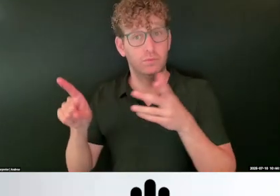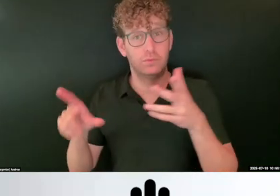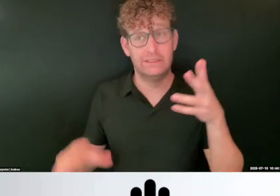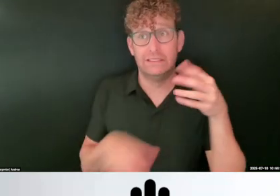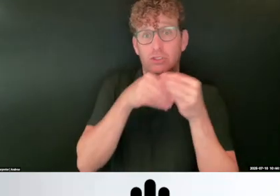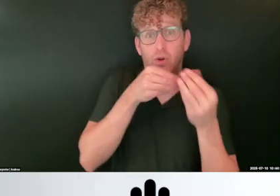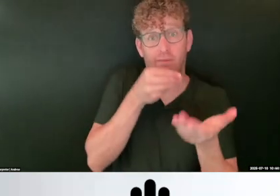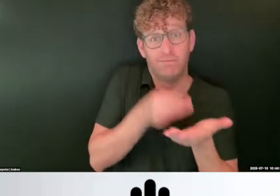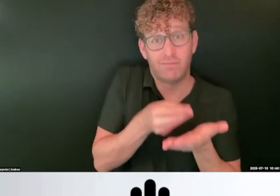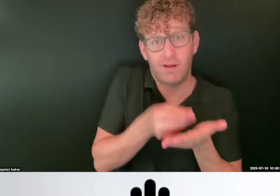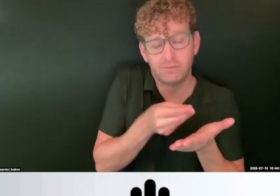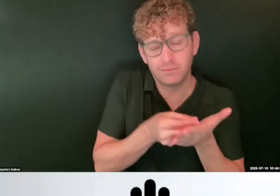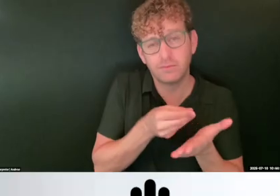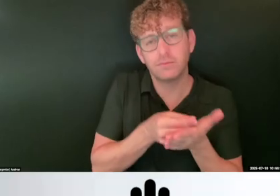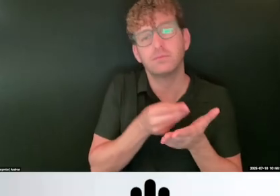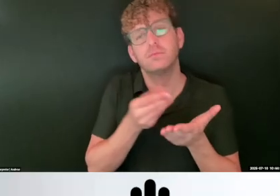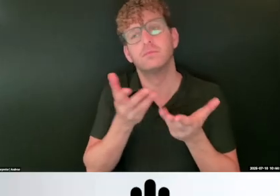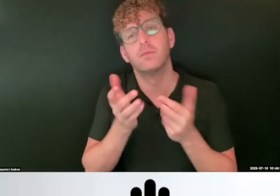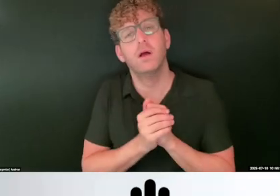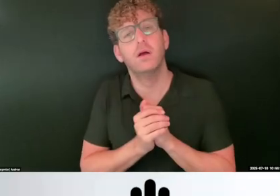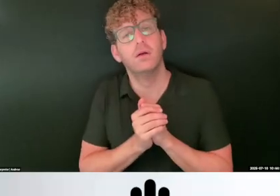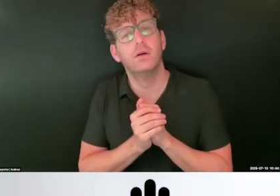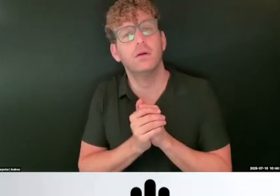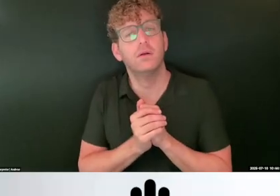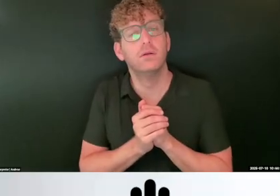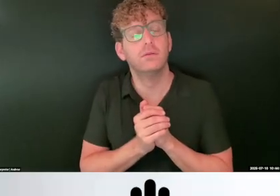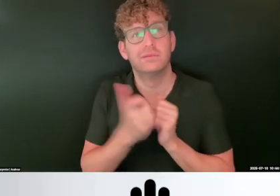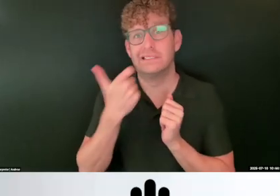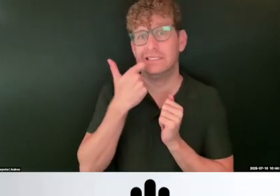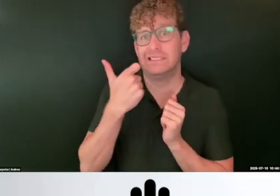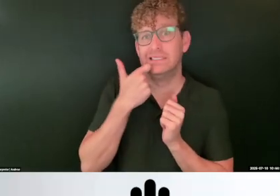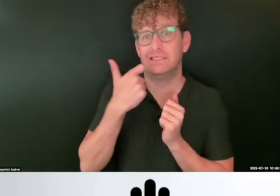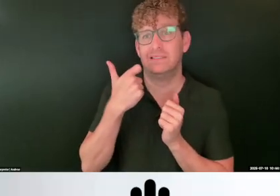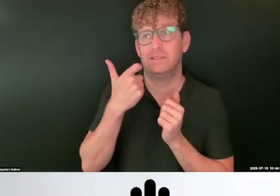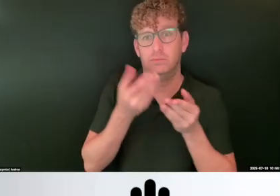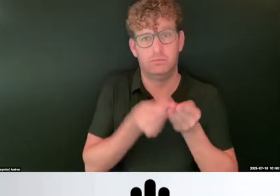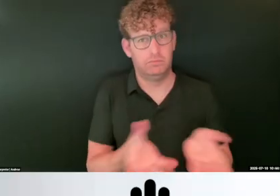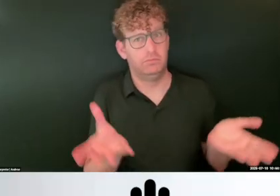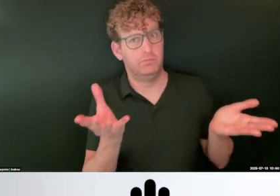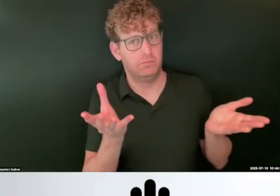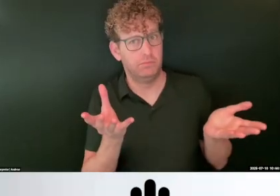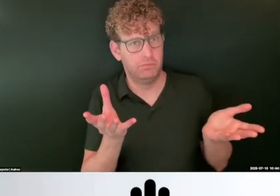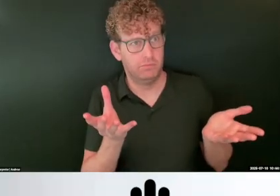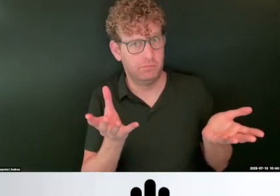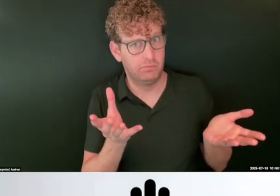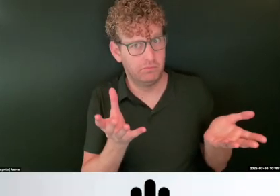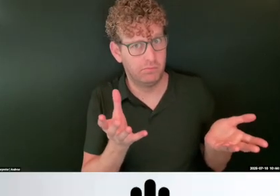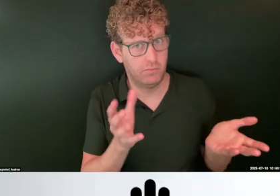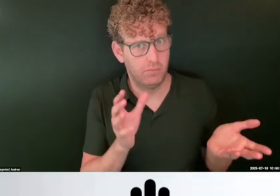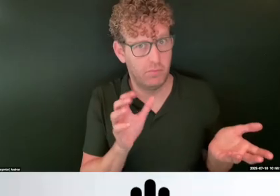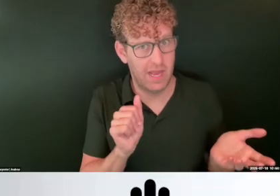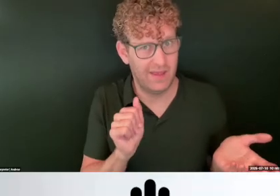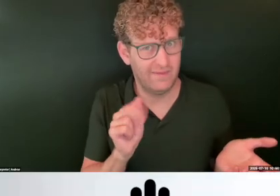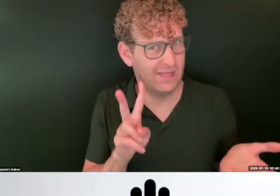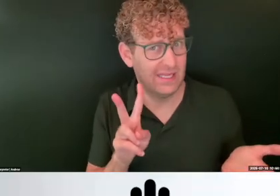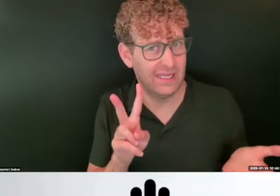just recently appropriated through AB 100 to San Joaquin and Bay Area, and then also the Carl Moyer funds